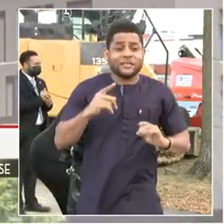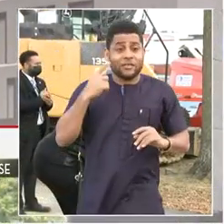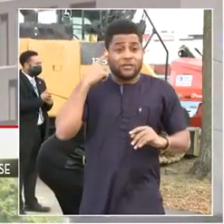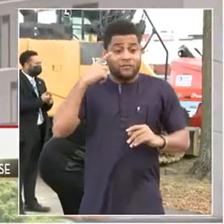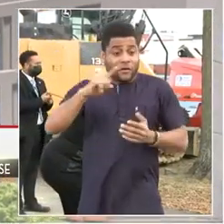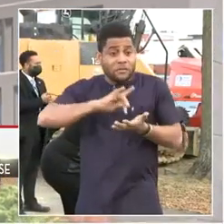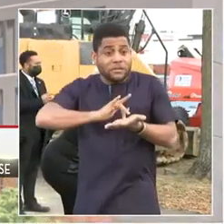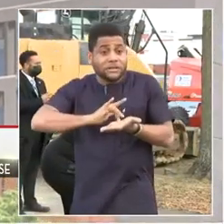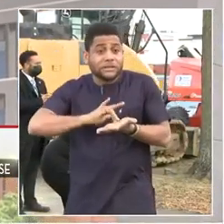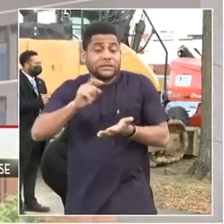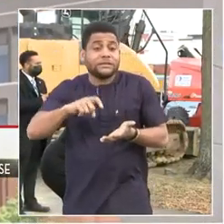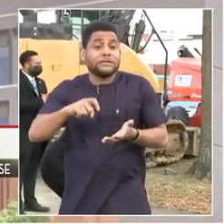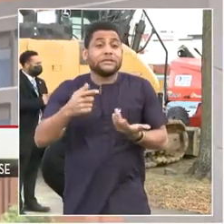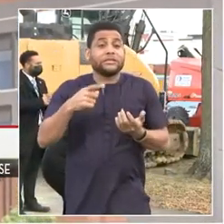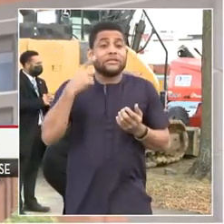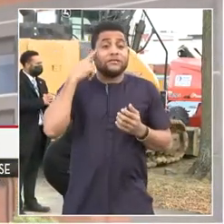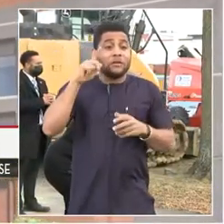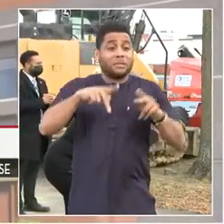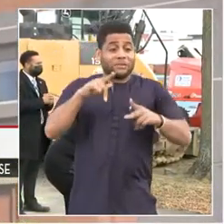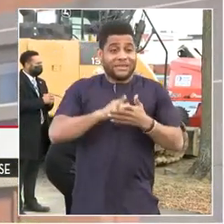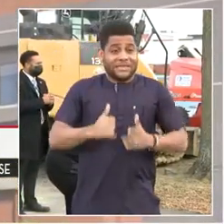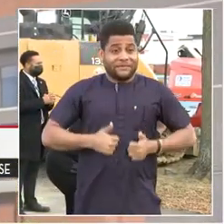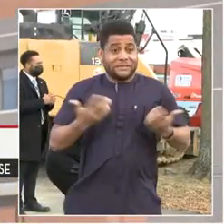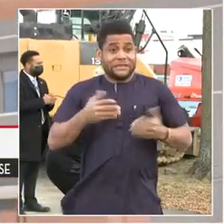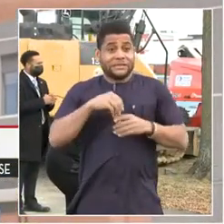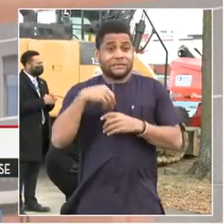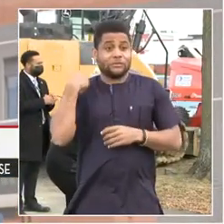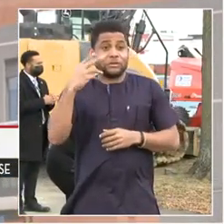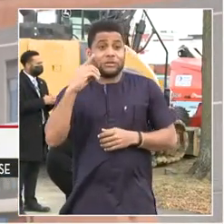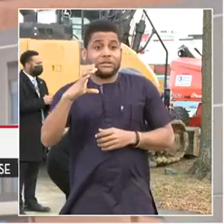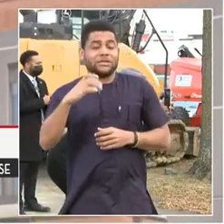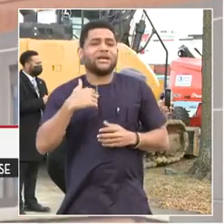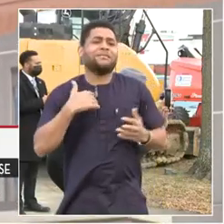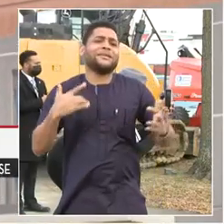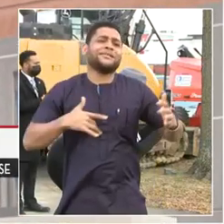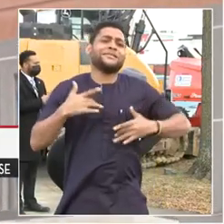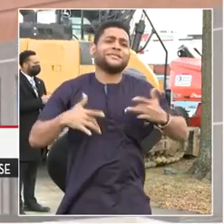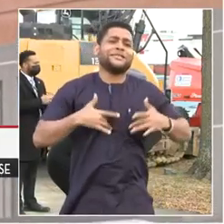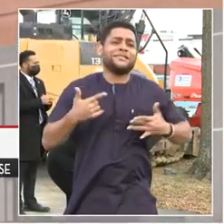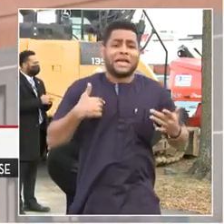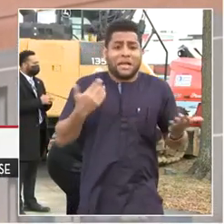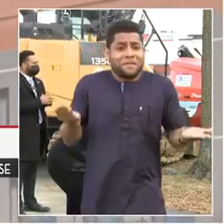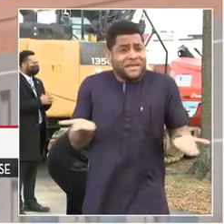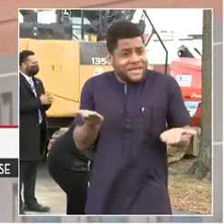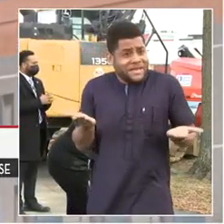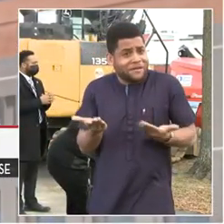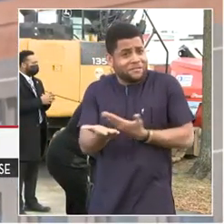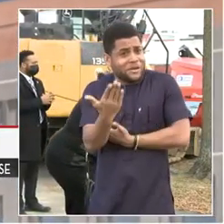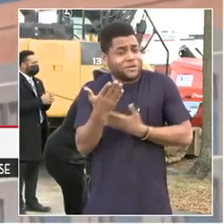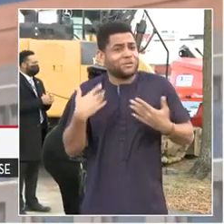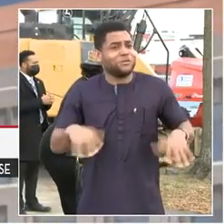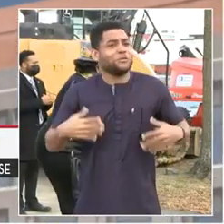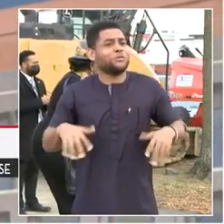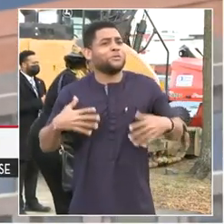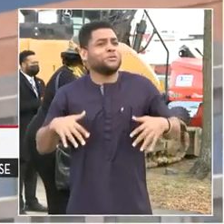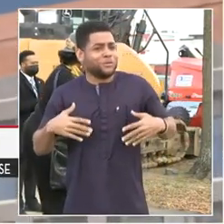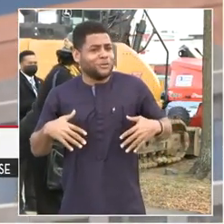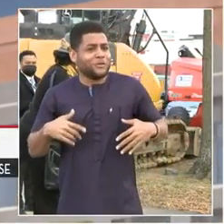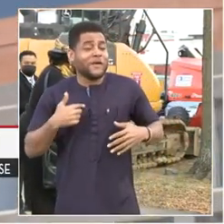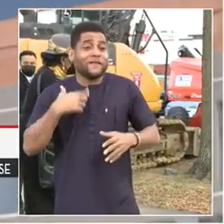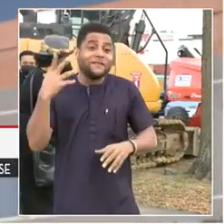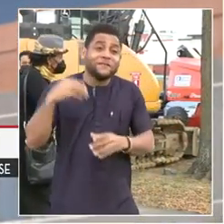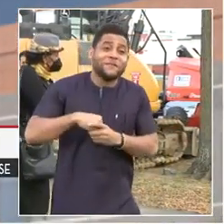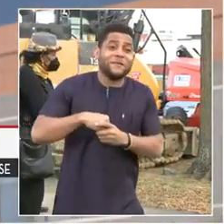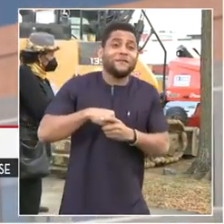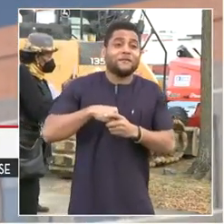and people in the District of Columbia. I am so delighted to be able to be here this morning, to be a part of